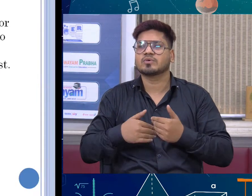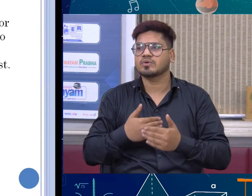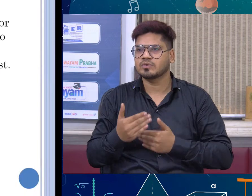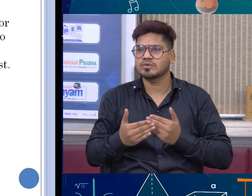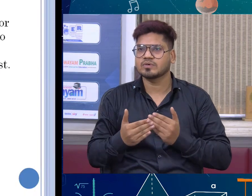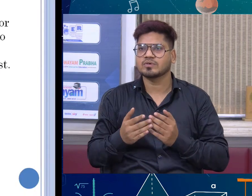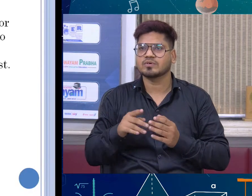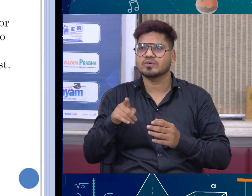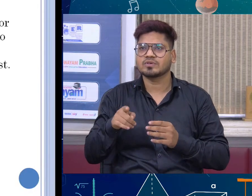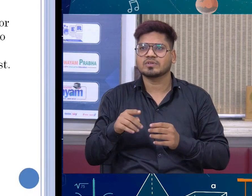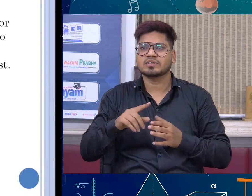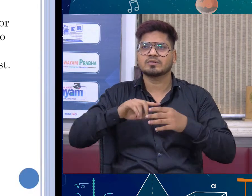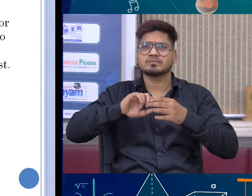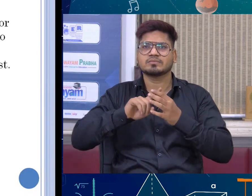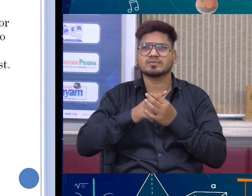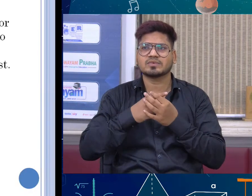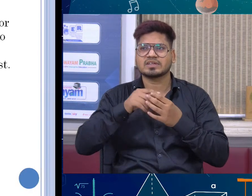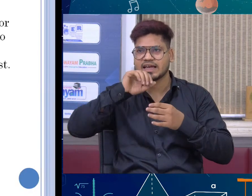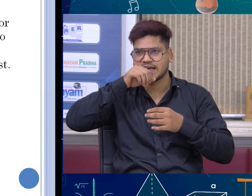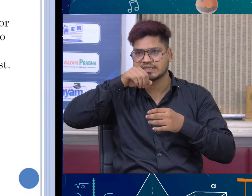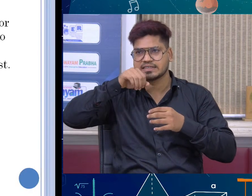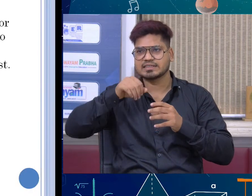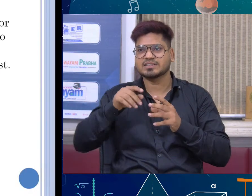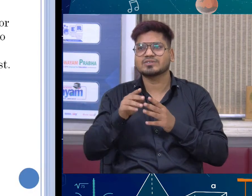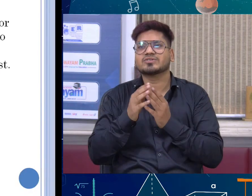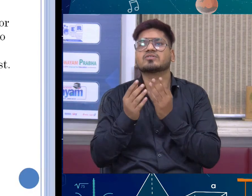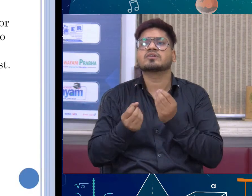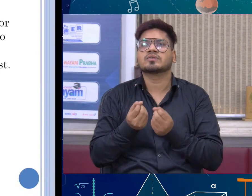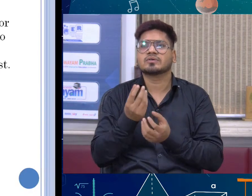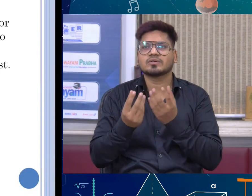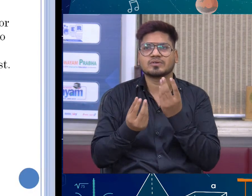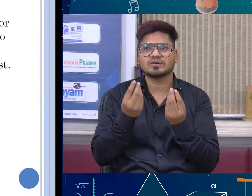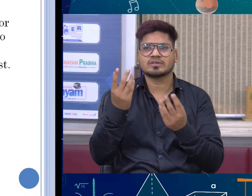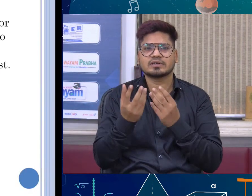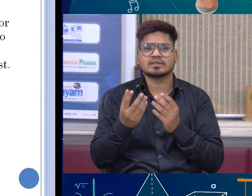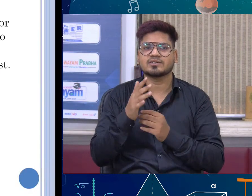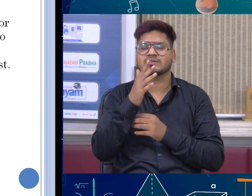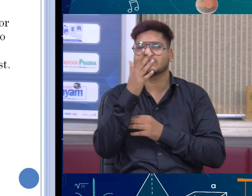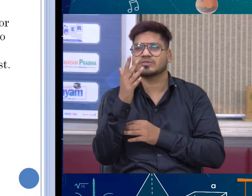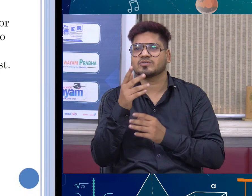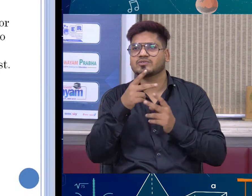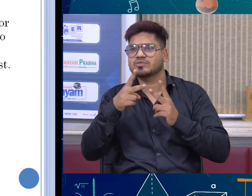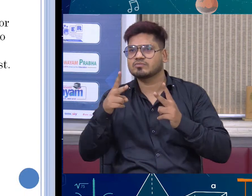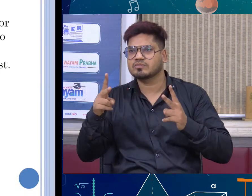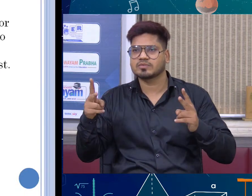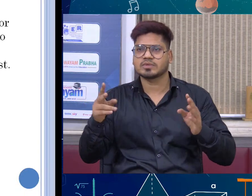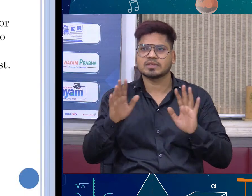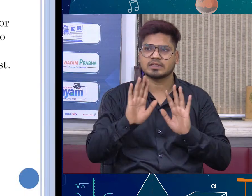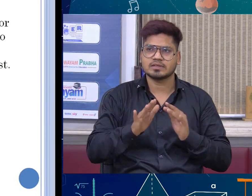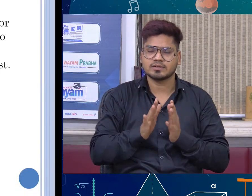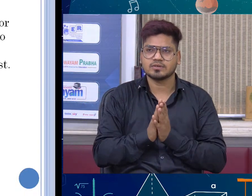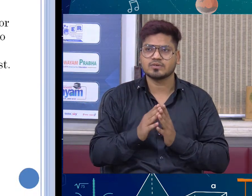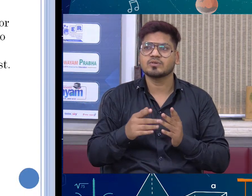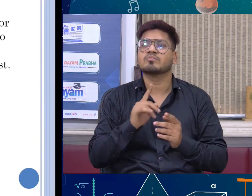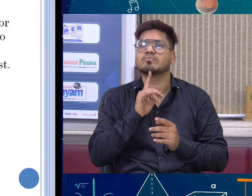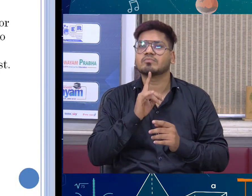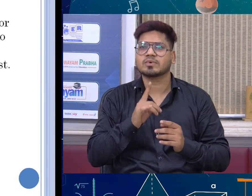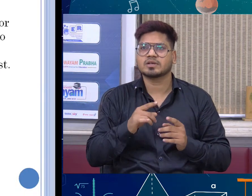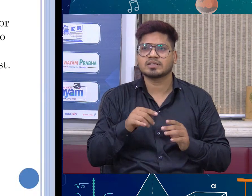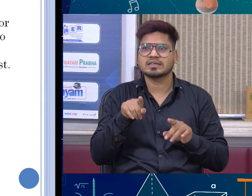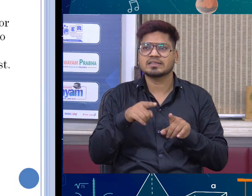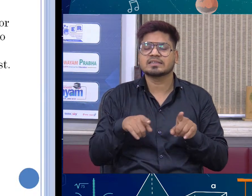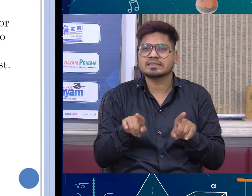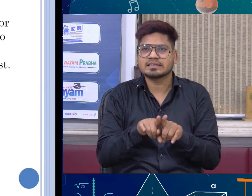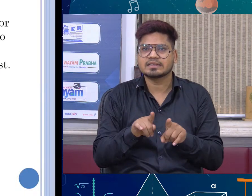like the corn he cultivated on the field, and it comes to the harvesting time, flowers. He's waiting for